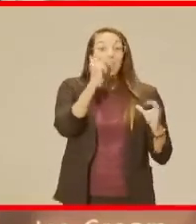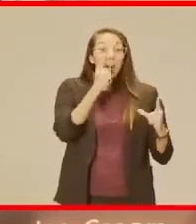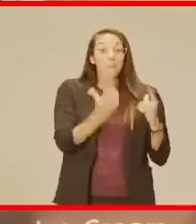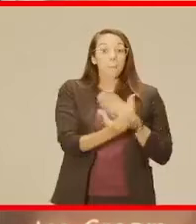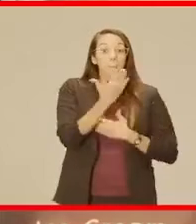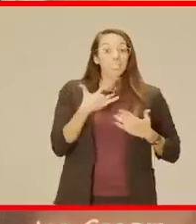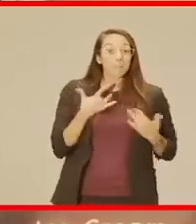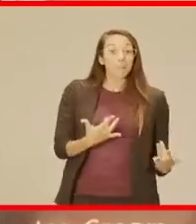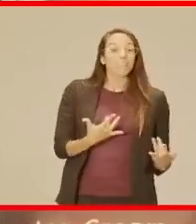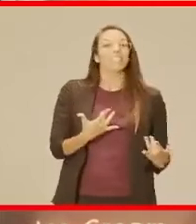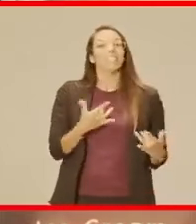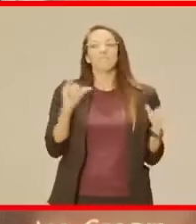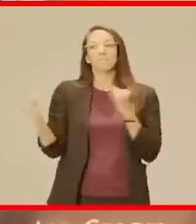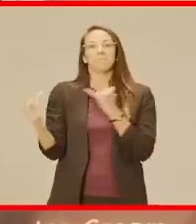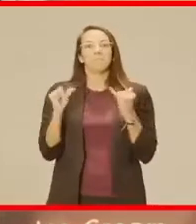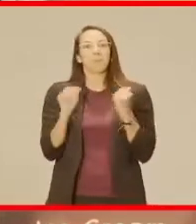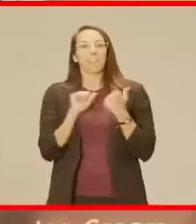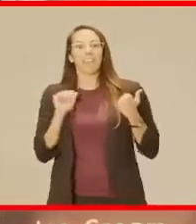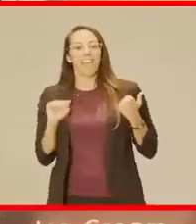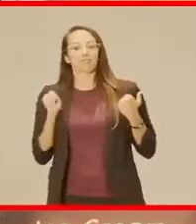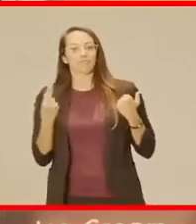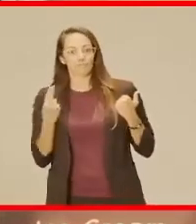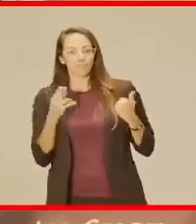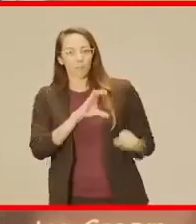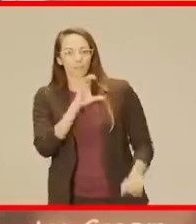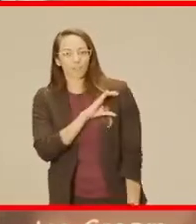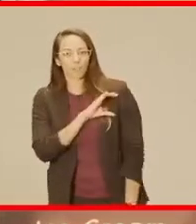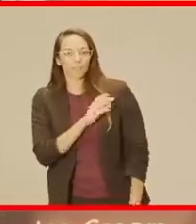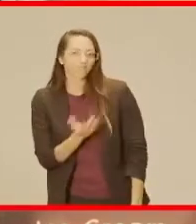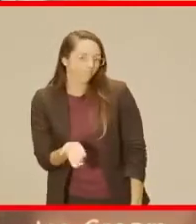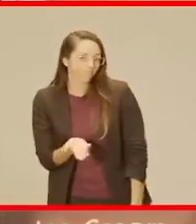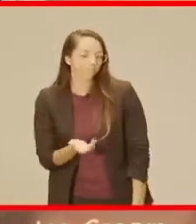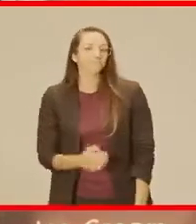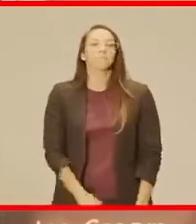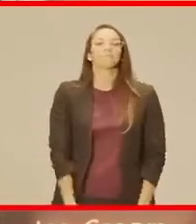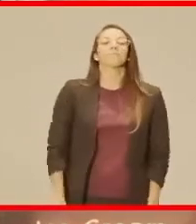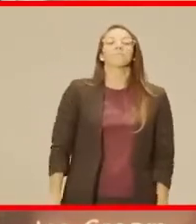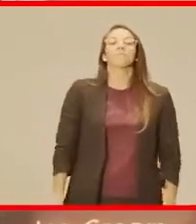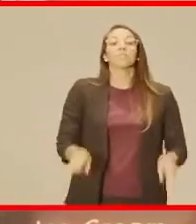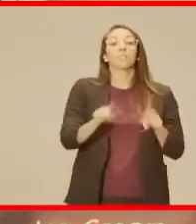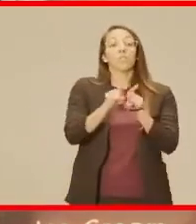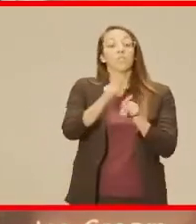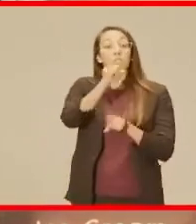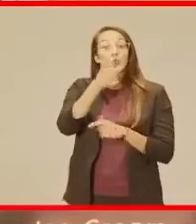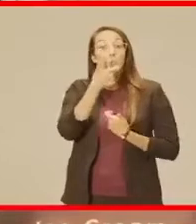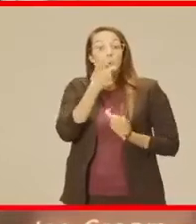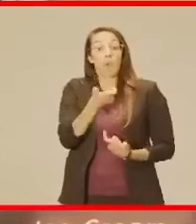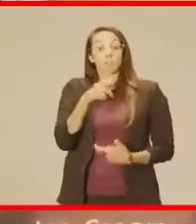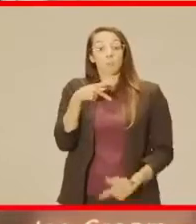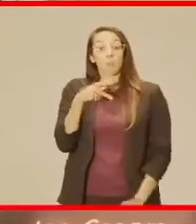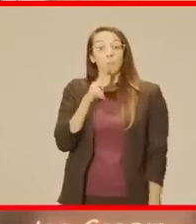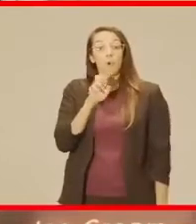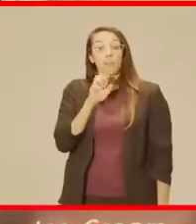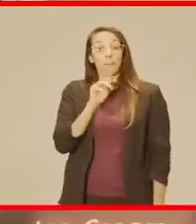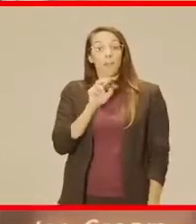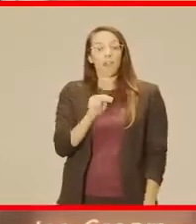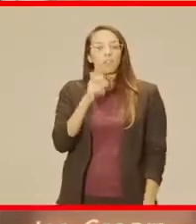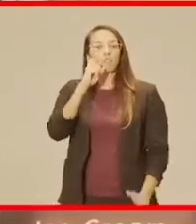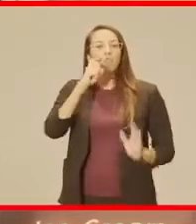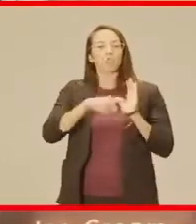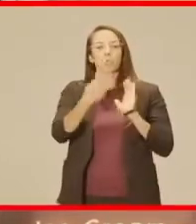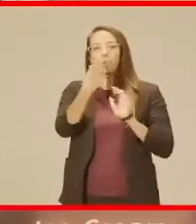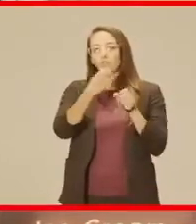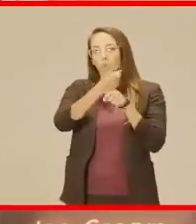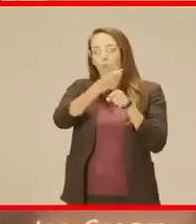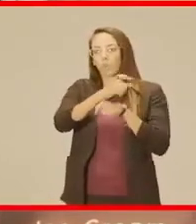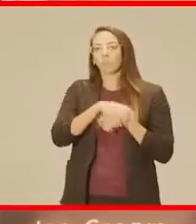Another reference that I grew later. If you watch Pokemon, you will learn that one recurring joke in Pokemon is that